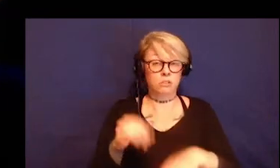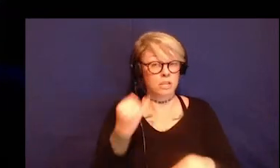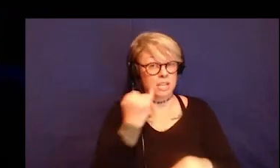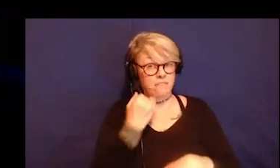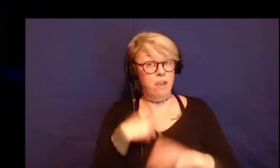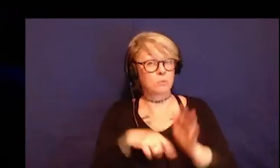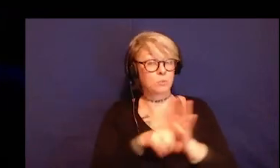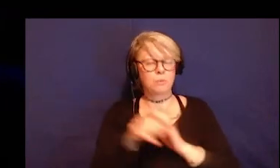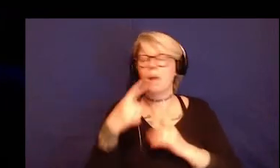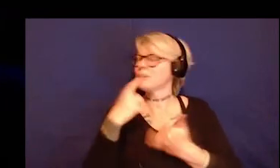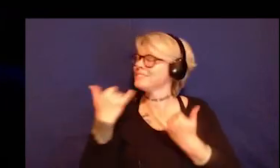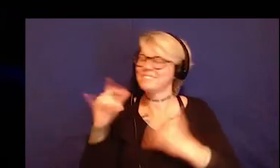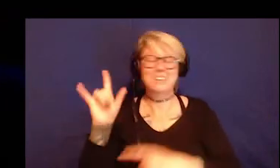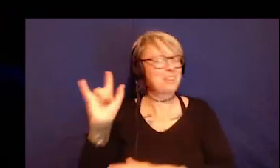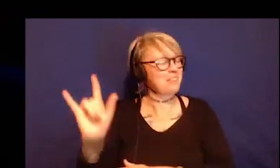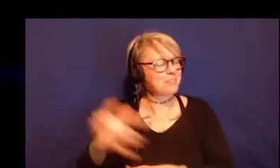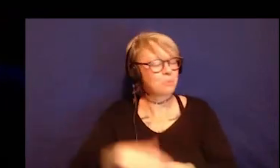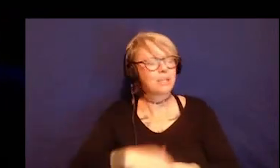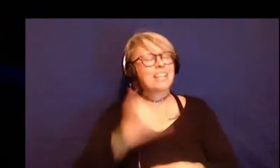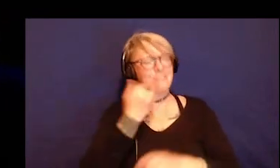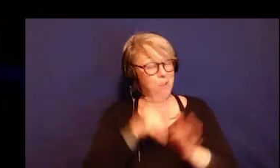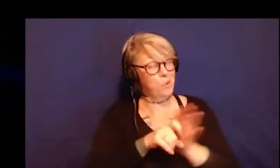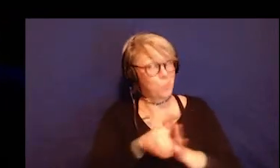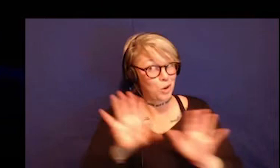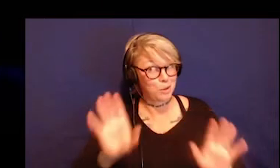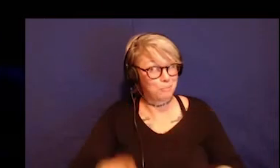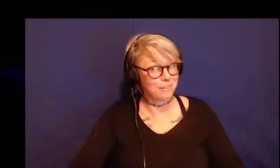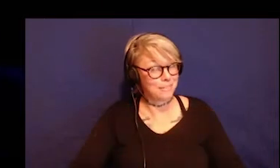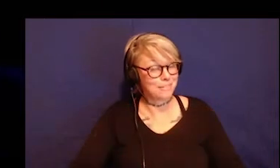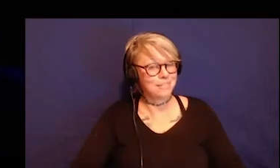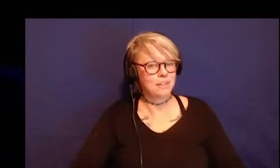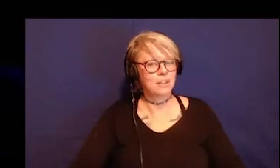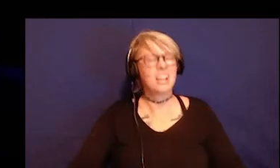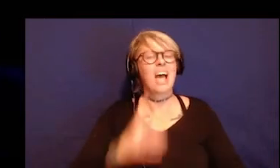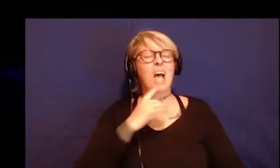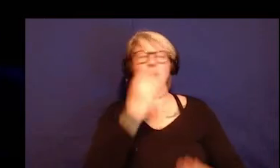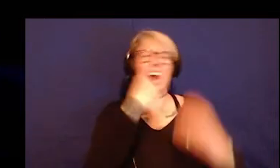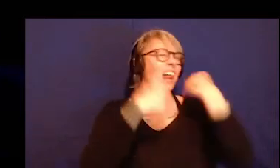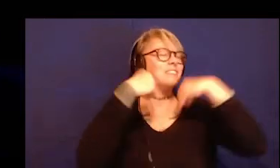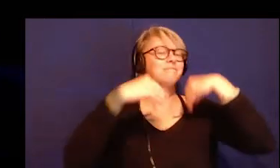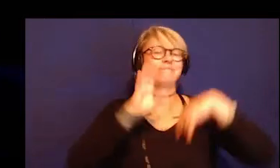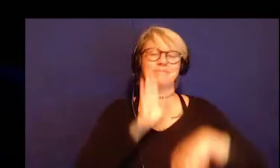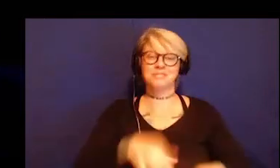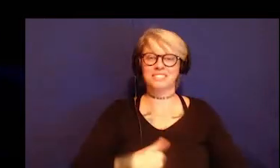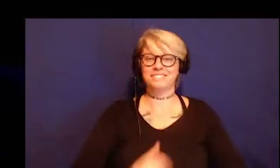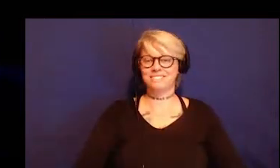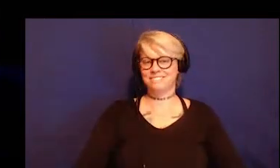would still love you. If I were a worm. I would eat you alive.